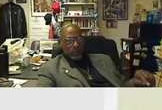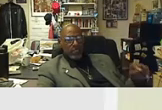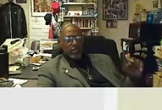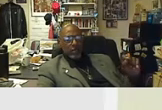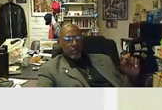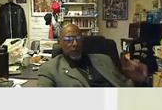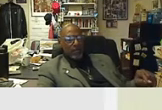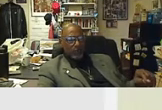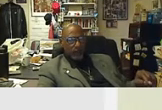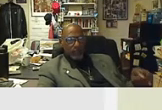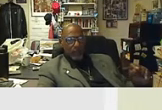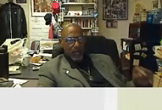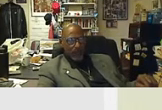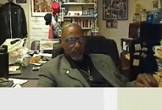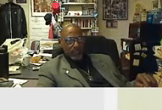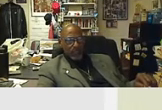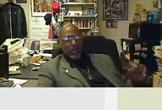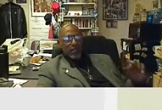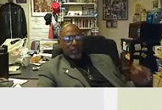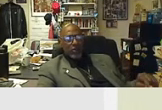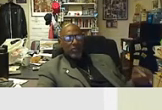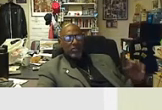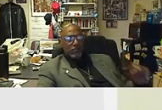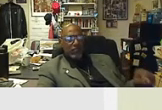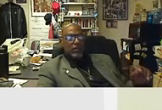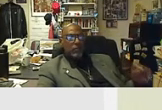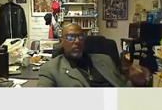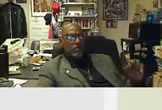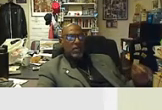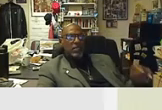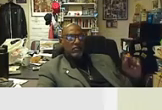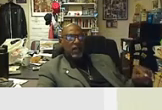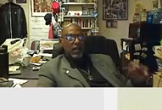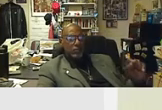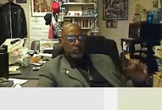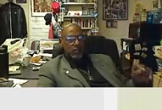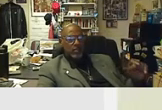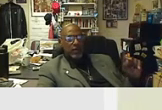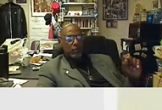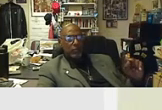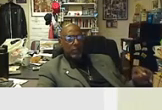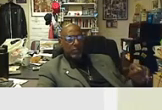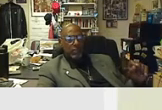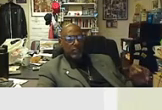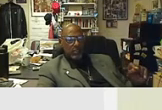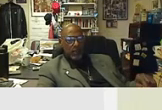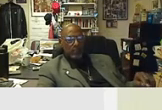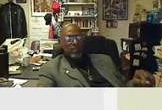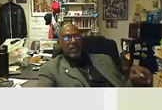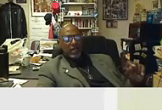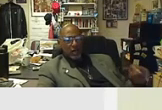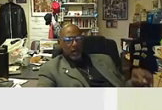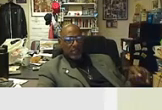to be bottle fed by others and learn to feed upon the meat of God's word that will build us